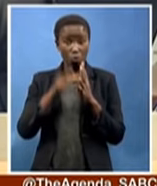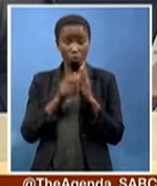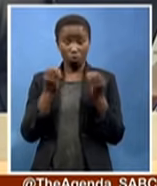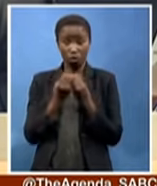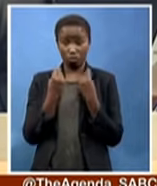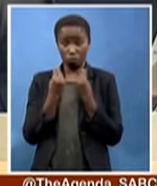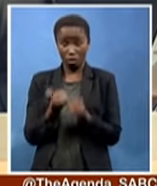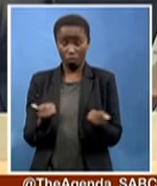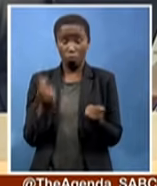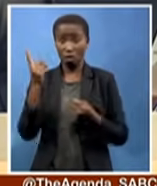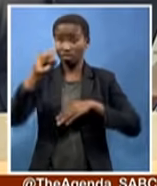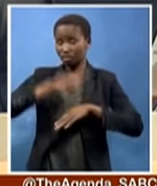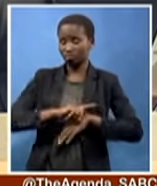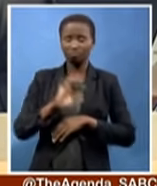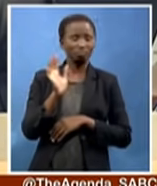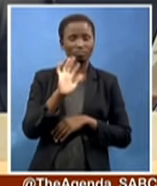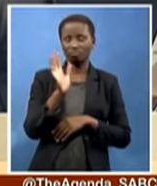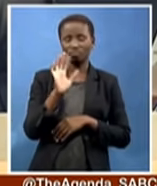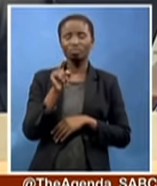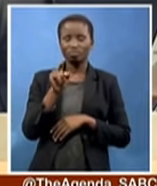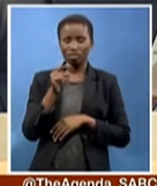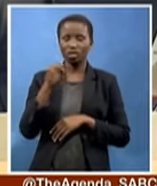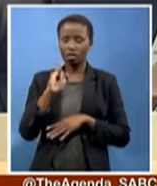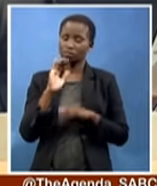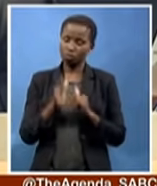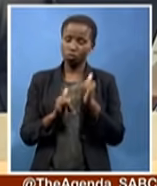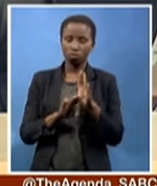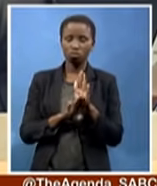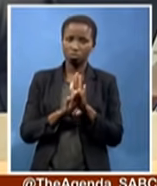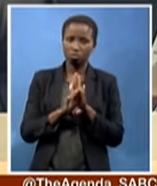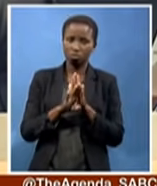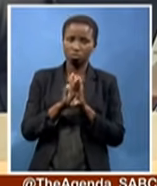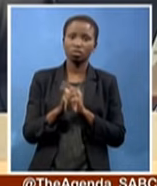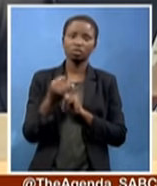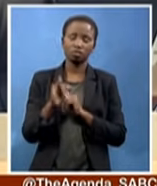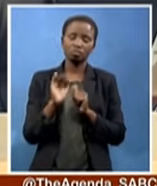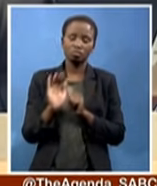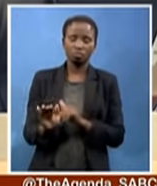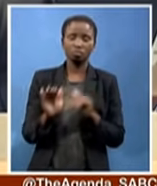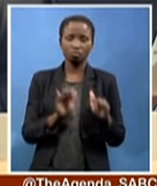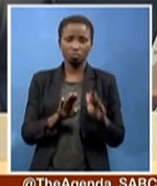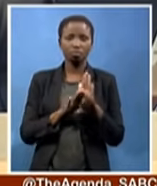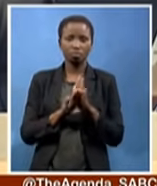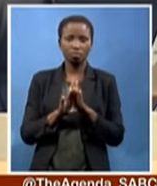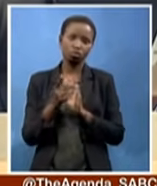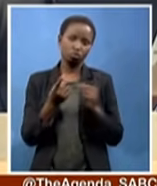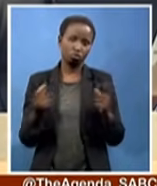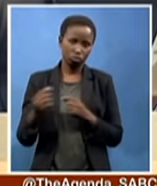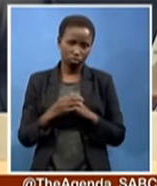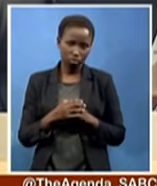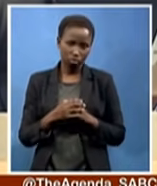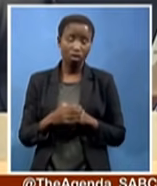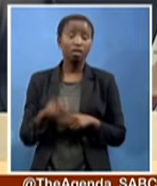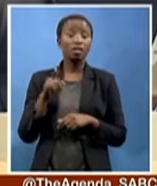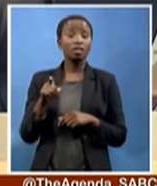ongoing. The rate of progress is determined not only by the existence of political will